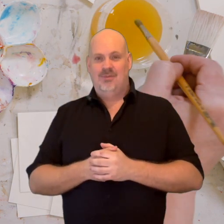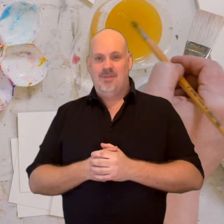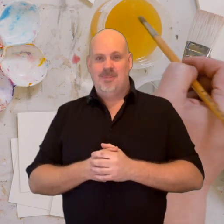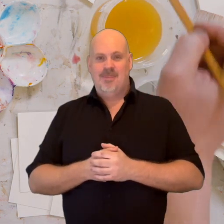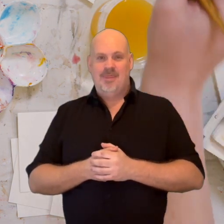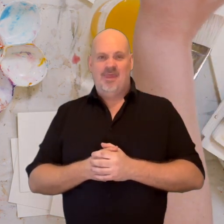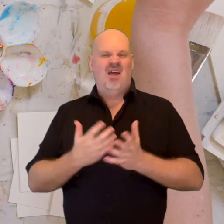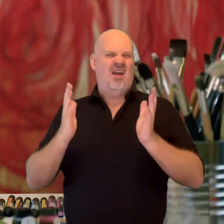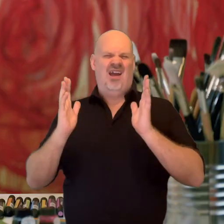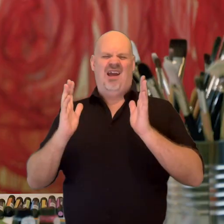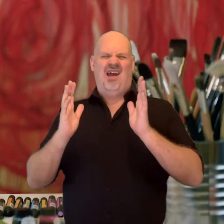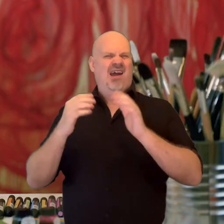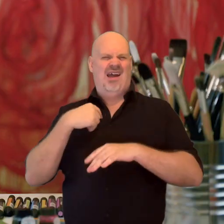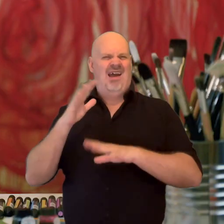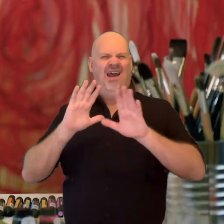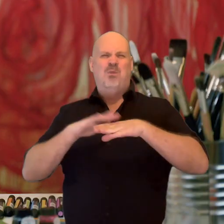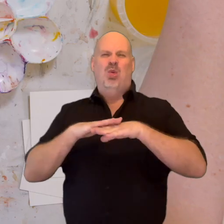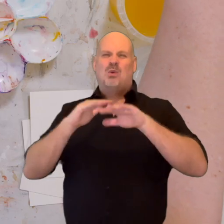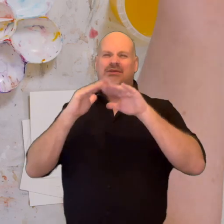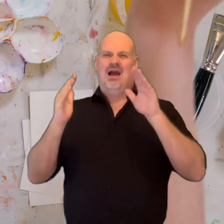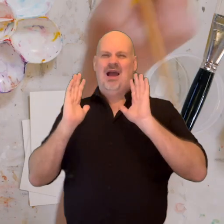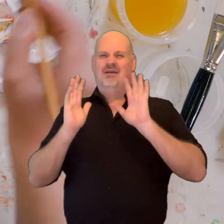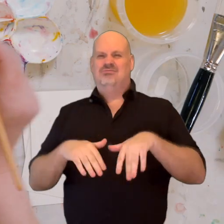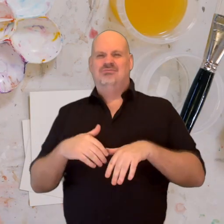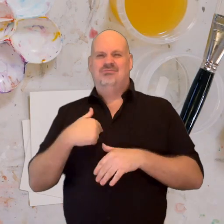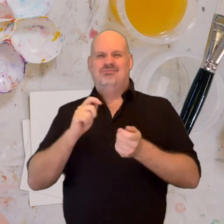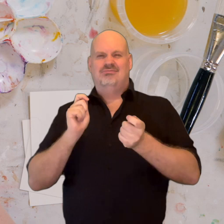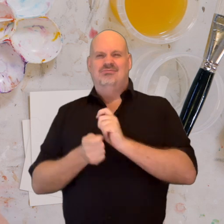a blue sky. I'm going to go with a